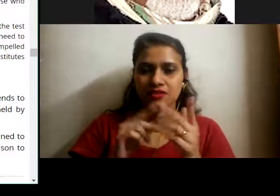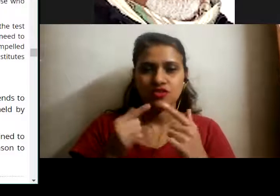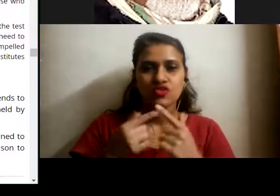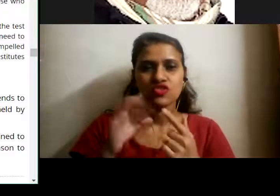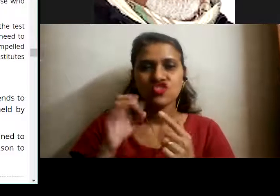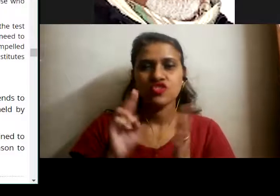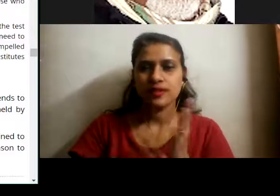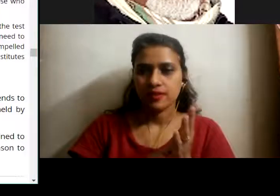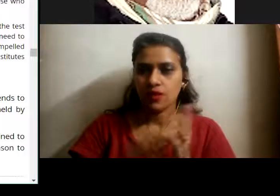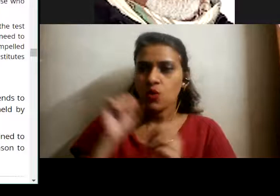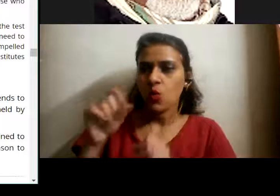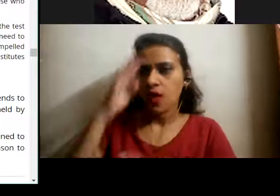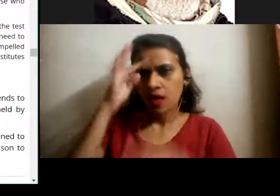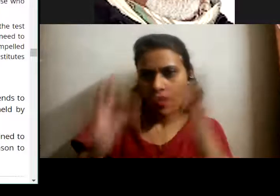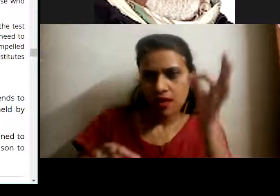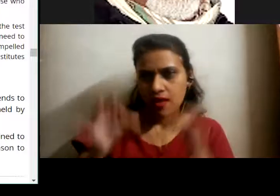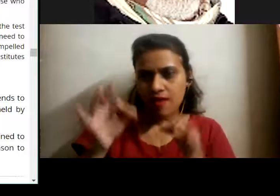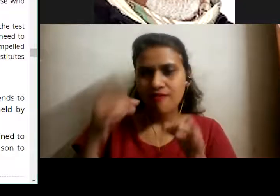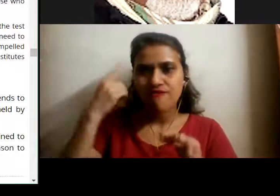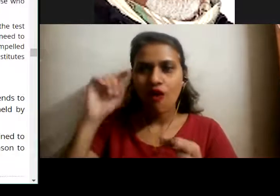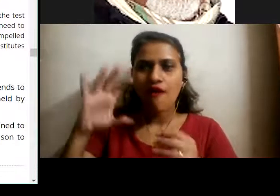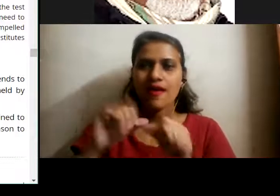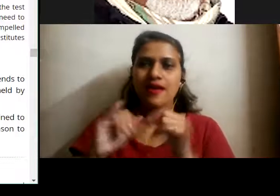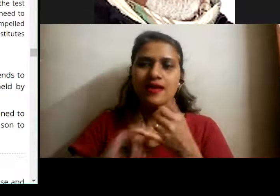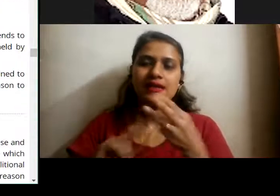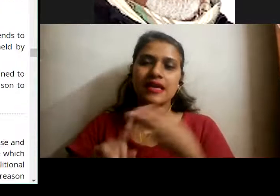your analysis in case commentary. And